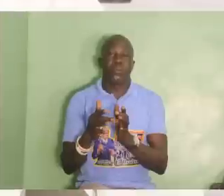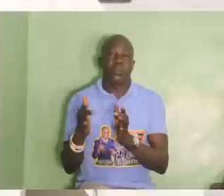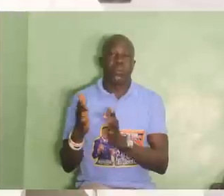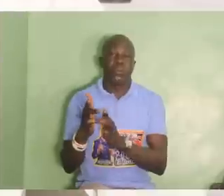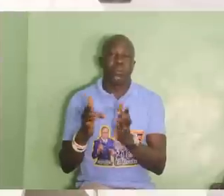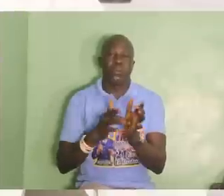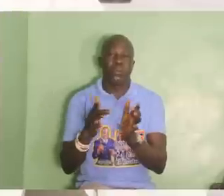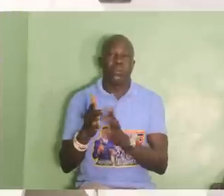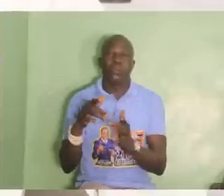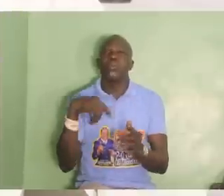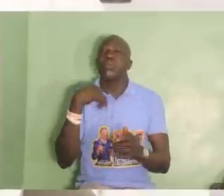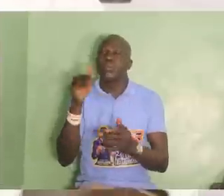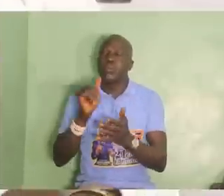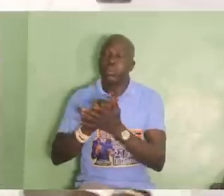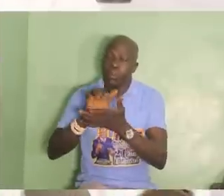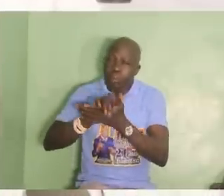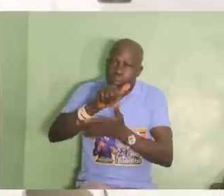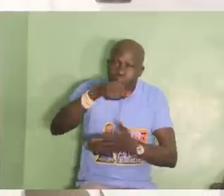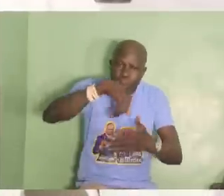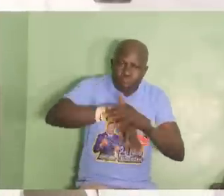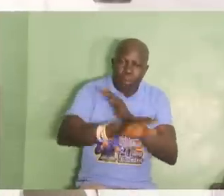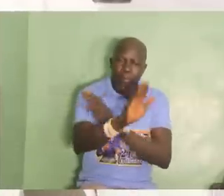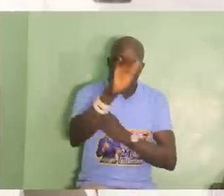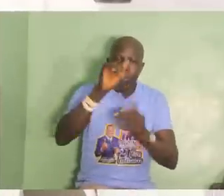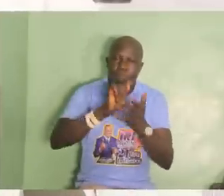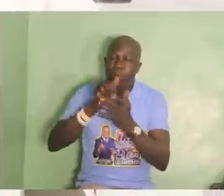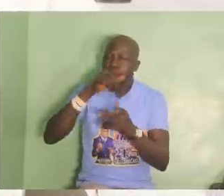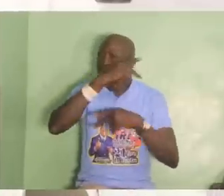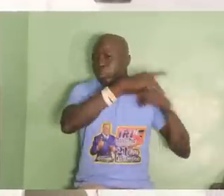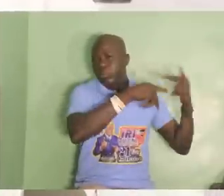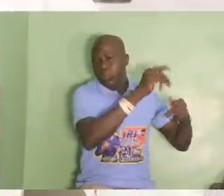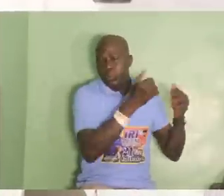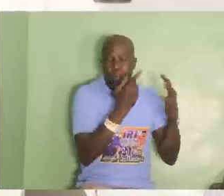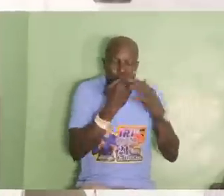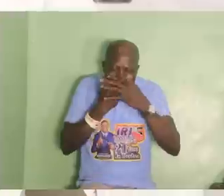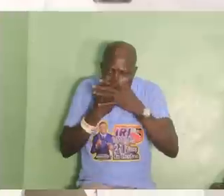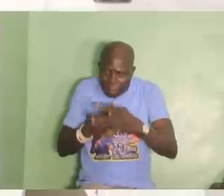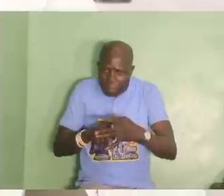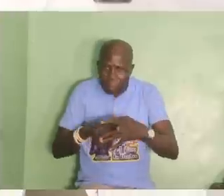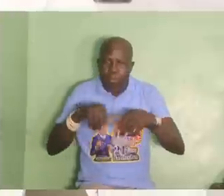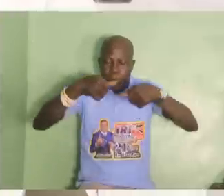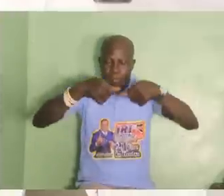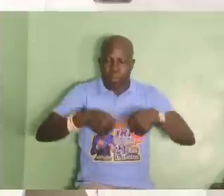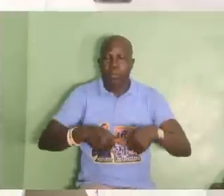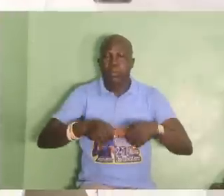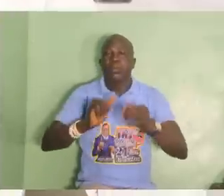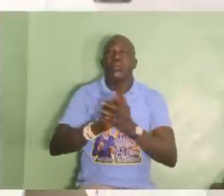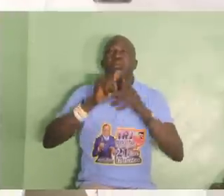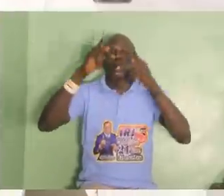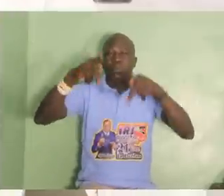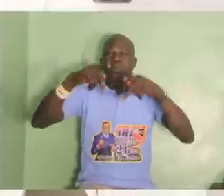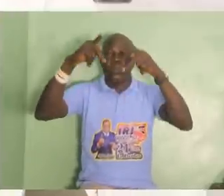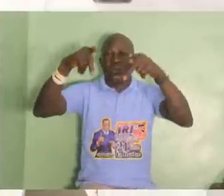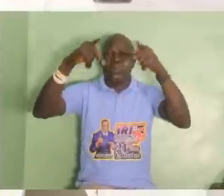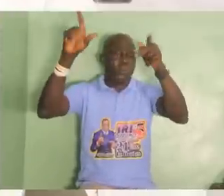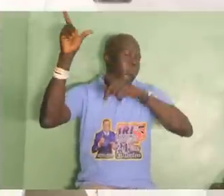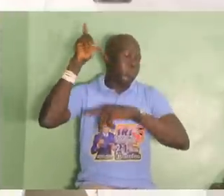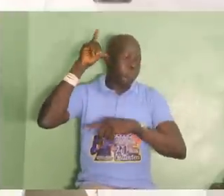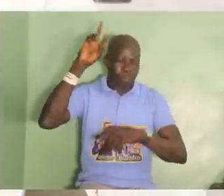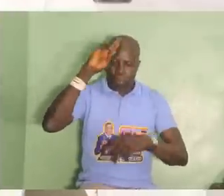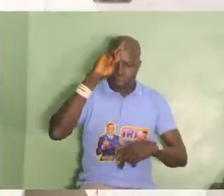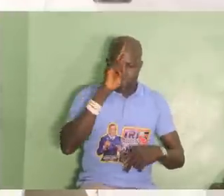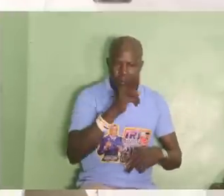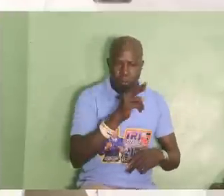Jesus name alone. Welcome to segment of truth. Bọ́jí lé bá ń wo àlá tó wà bẹ́ẹ̀ jẹ́. Apostle, ẹni tó bá gúrí ọ̀pọ̀lọpọ̀ nù kọ́ bọ́dọ̀ ẹ̀ ó